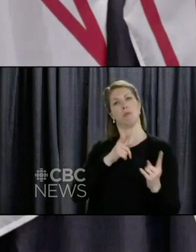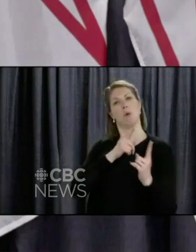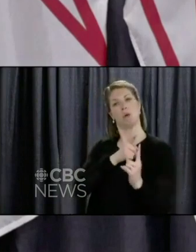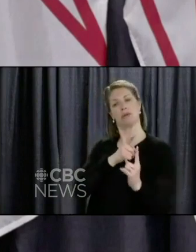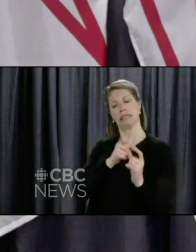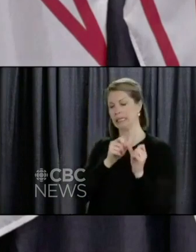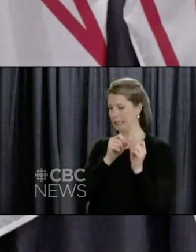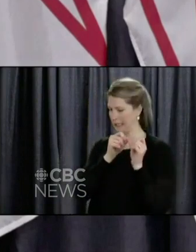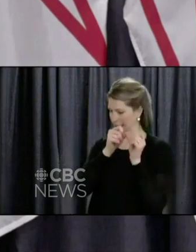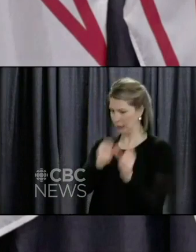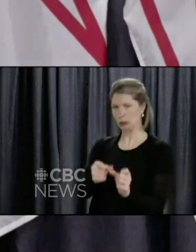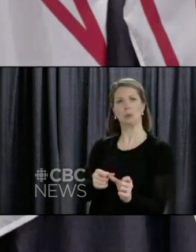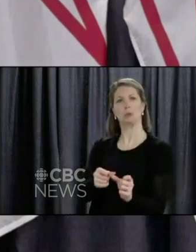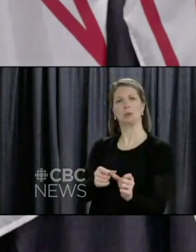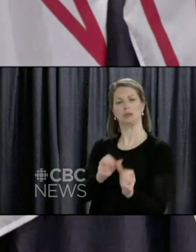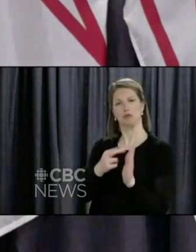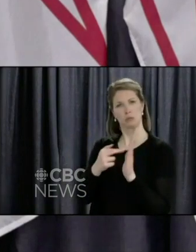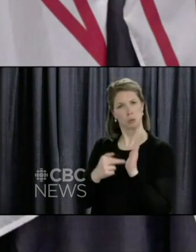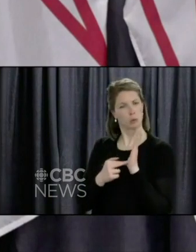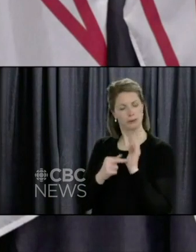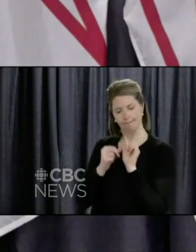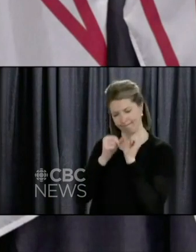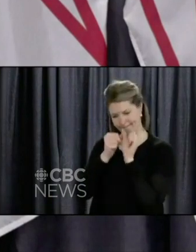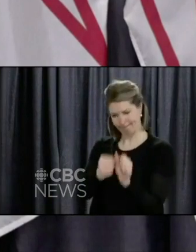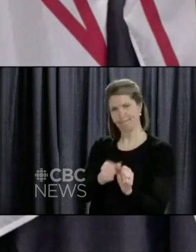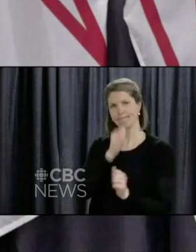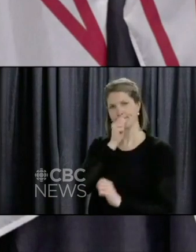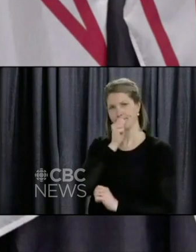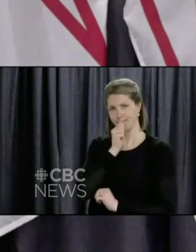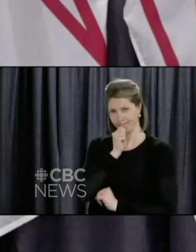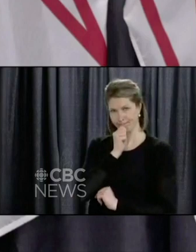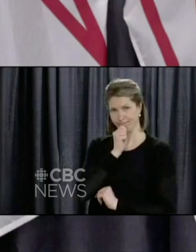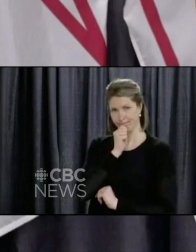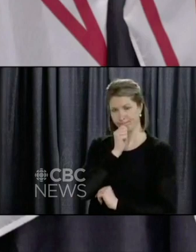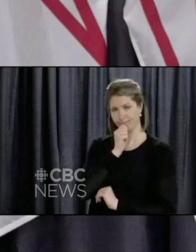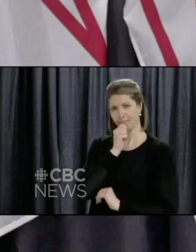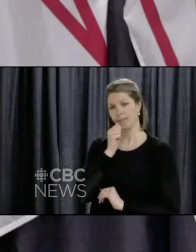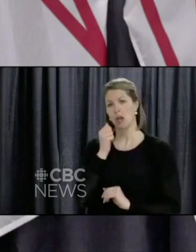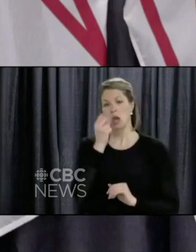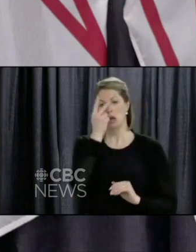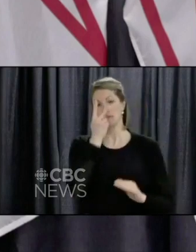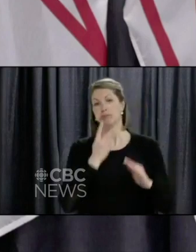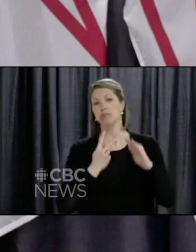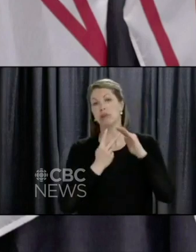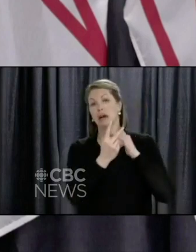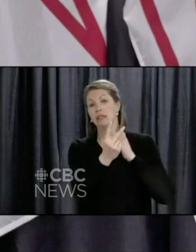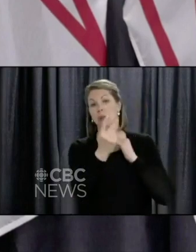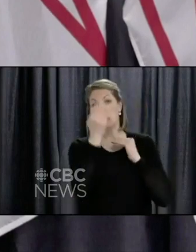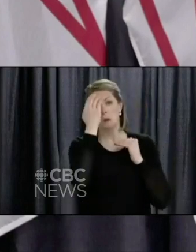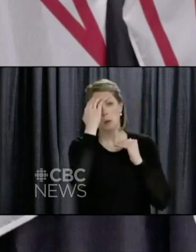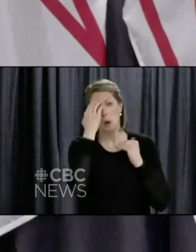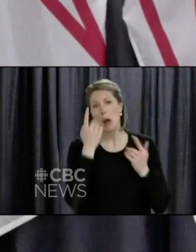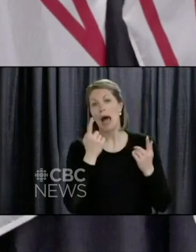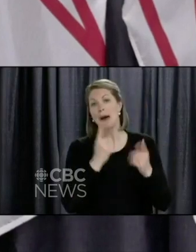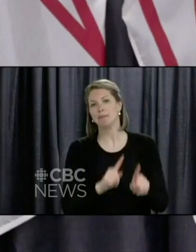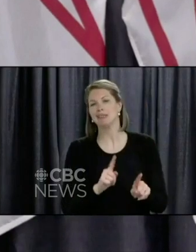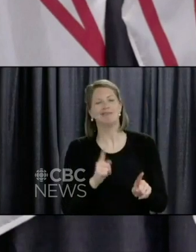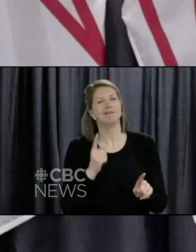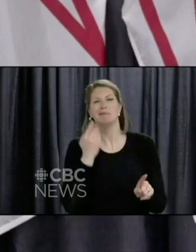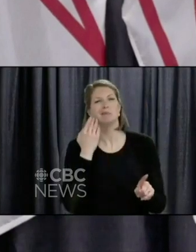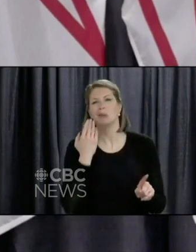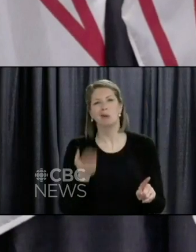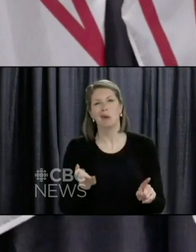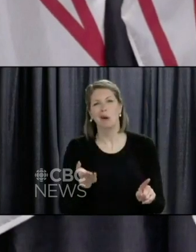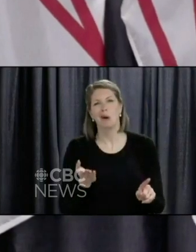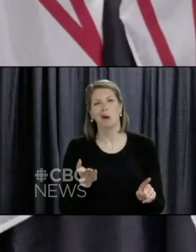stay the course. And although the projections themselves may not be certain, what is certain is that all of us are